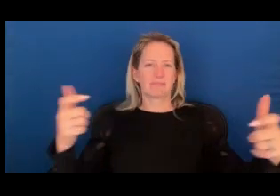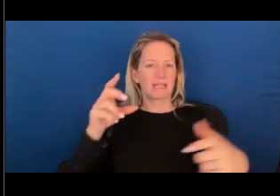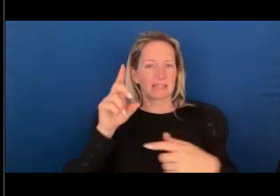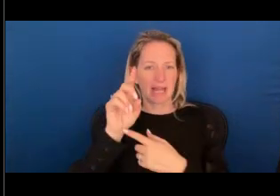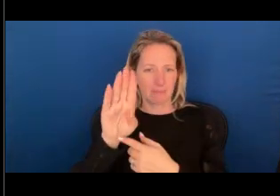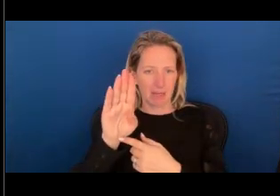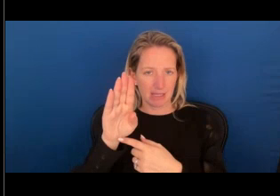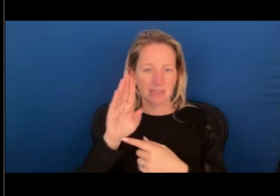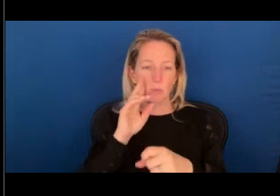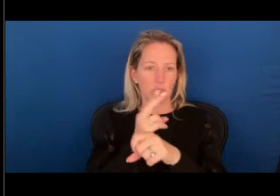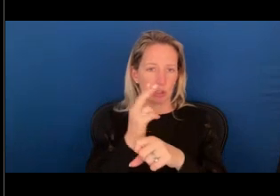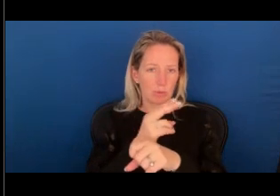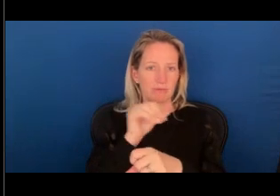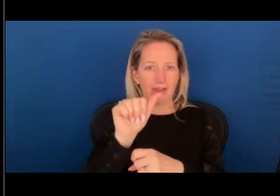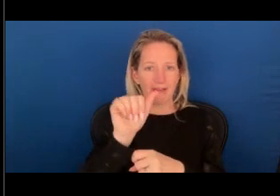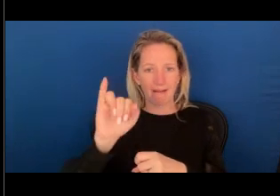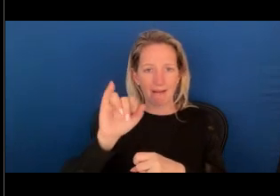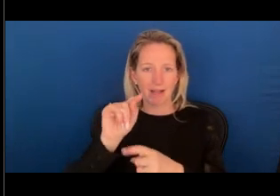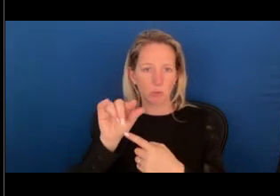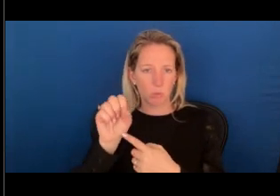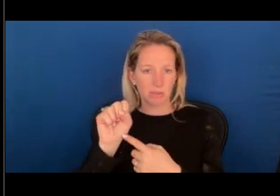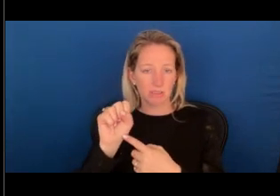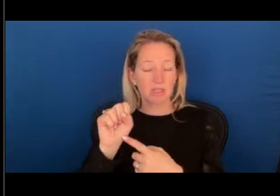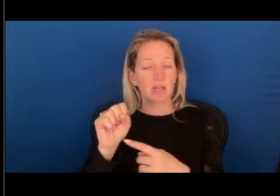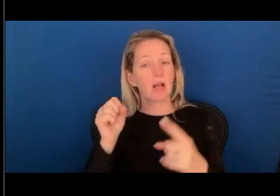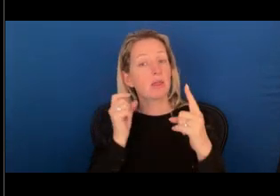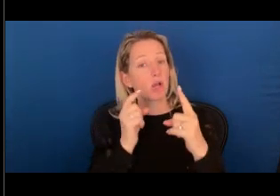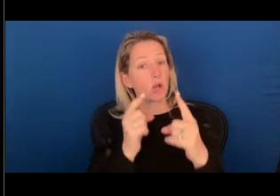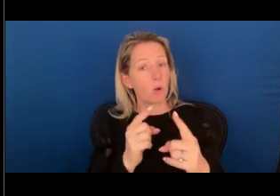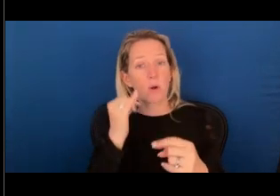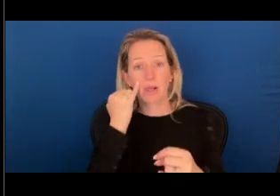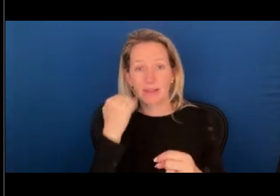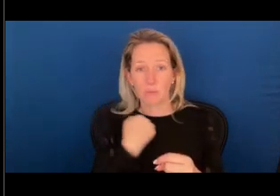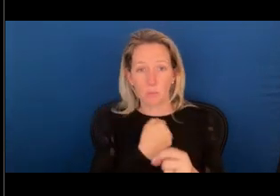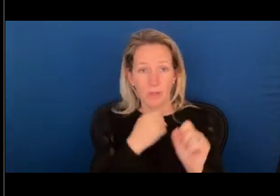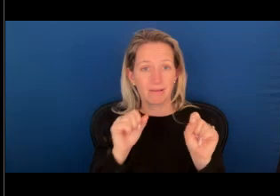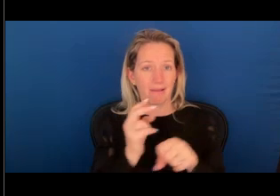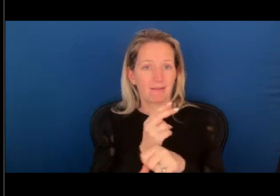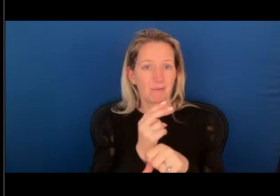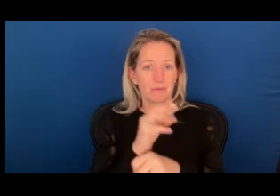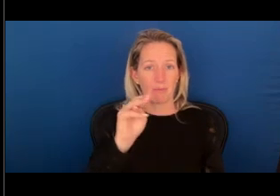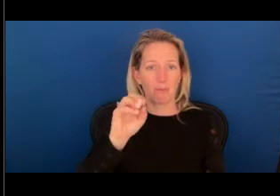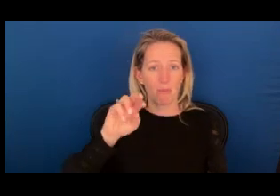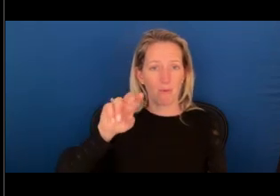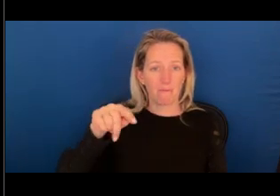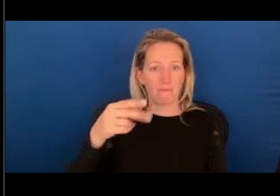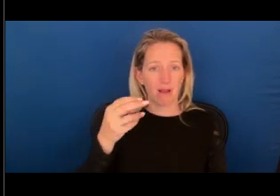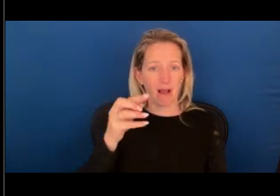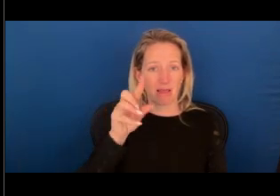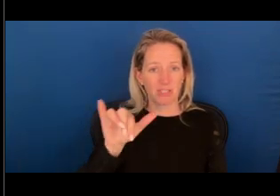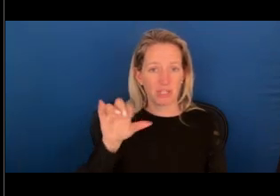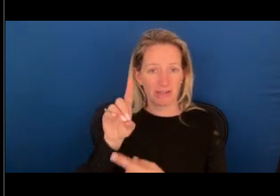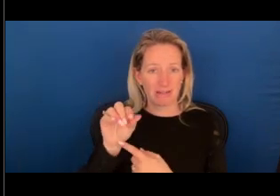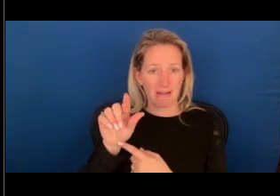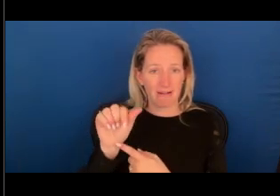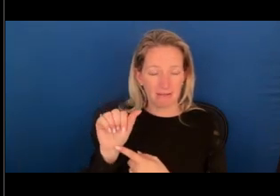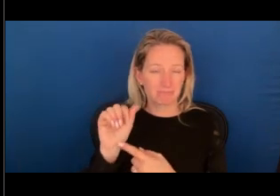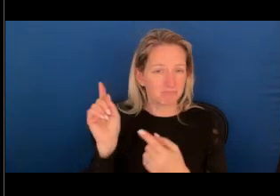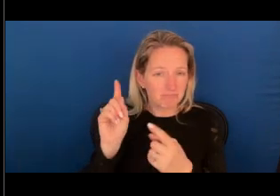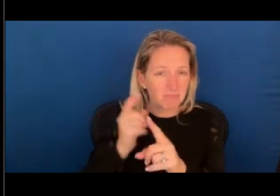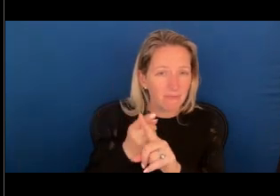AI tools. So the goal is if we can use our morphology data to come up with the characterization of our particles.